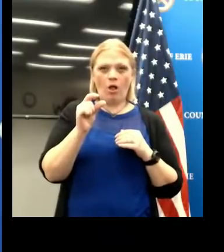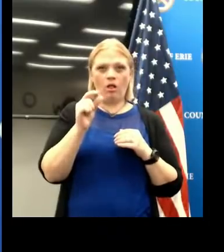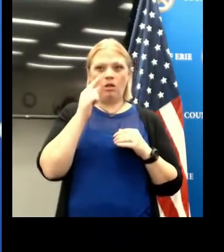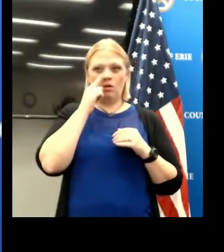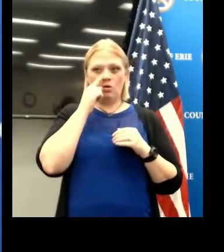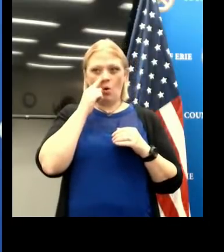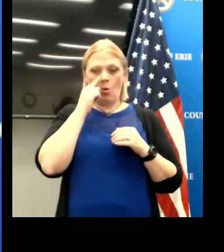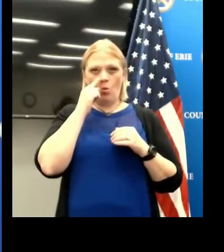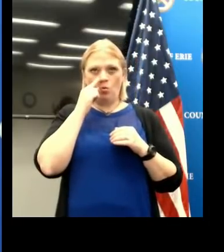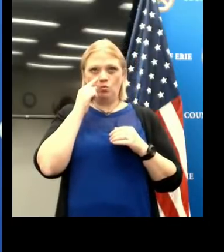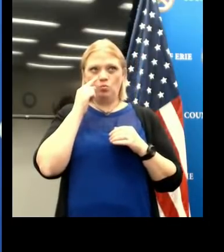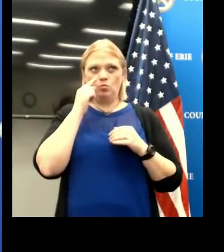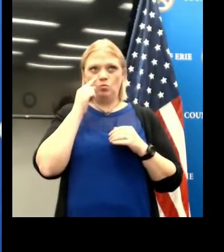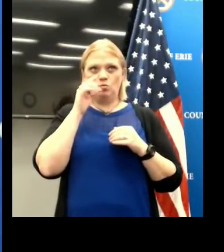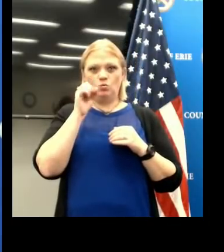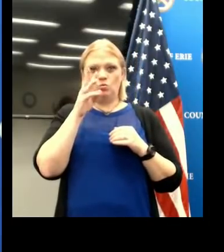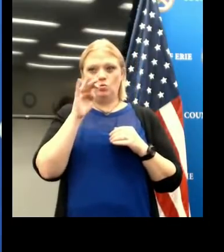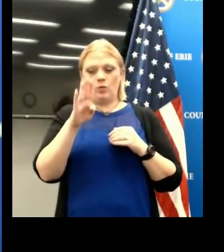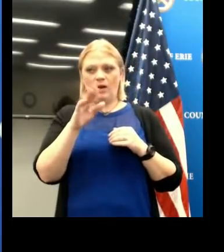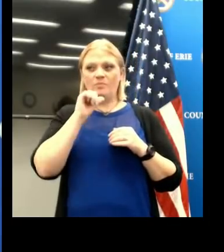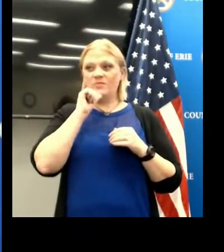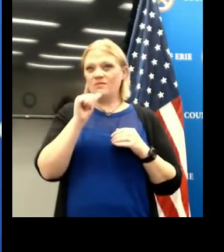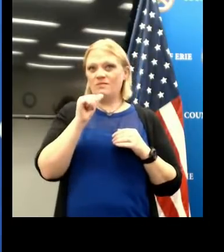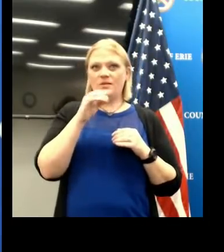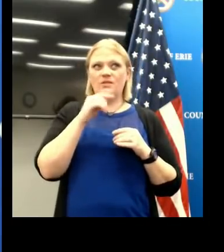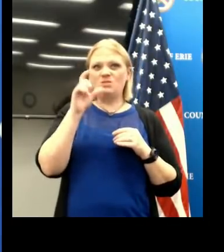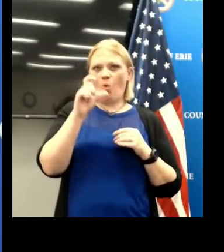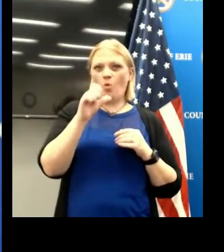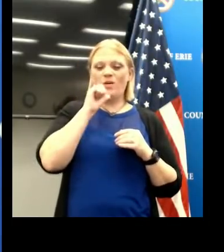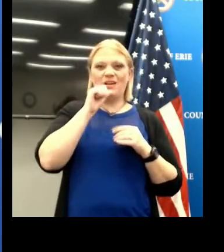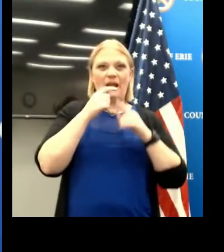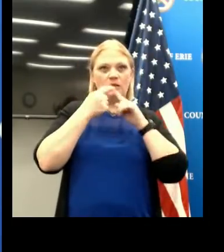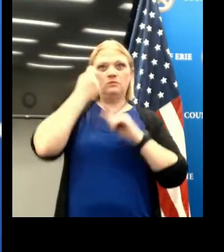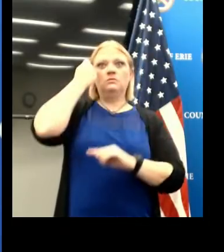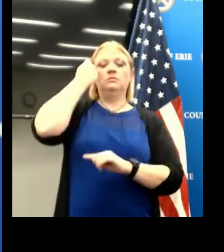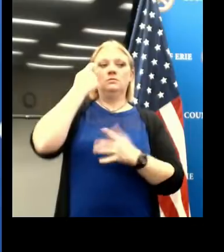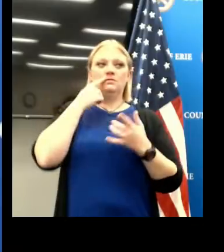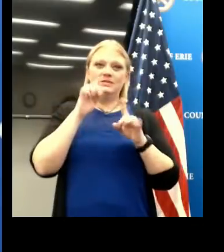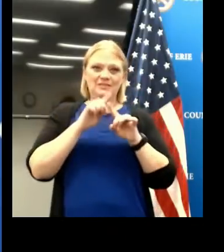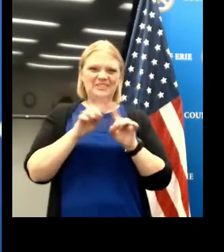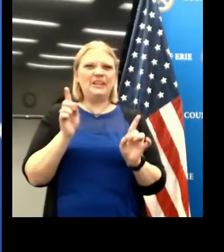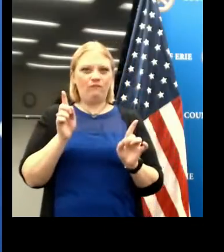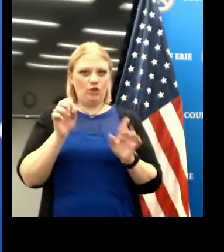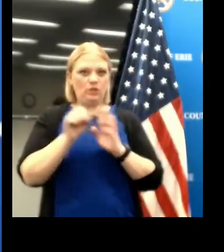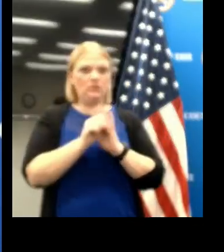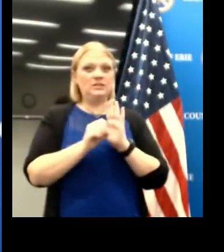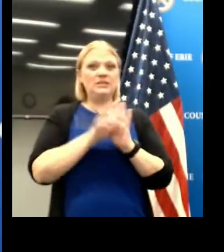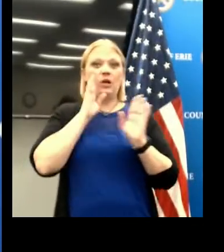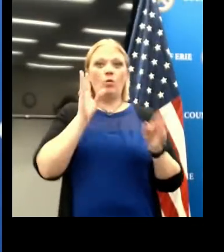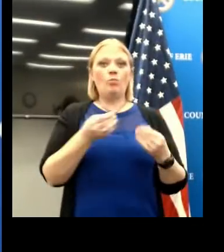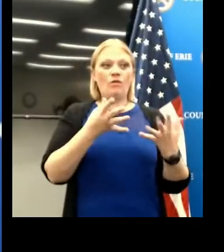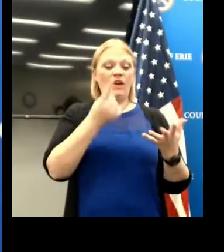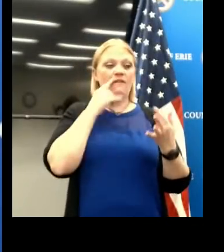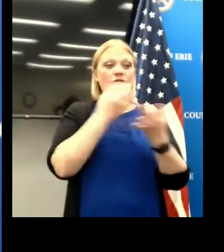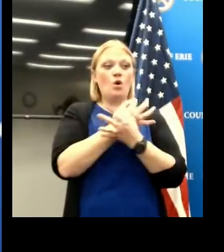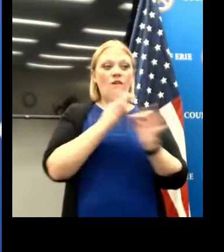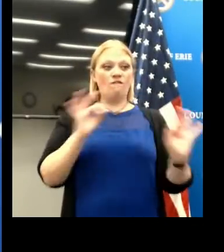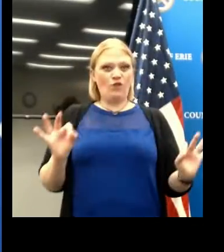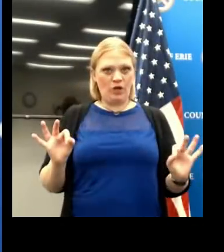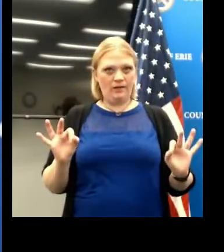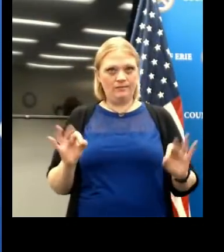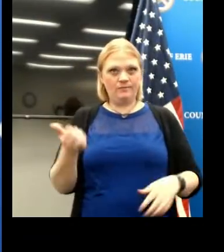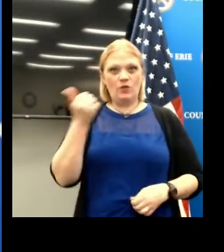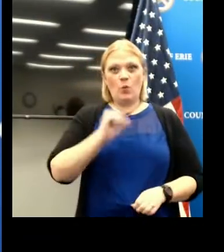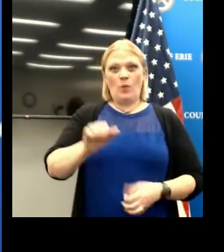goes deep into the nasal cavity. It is a little different test. The state is willing to provide that for free. So any